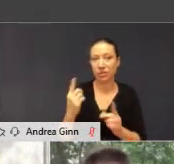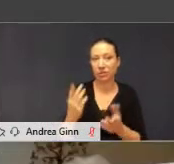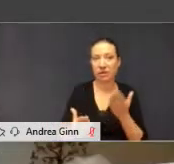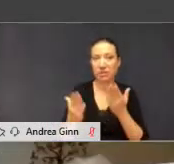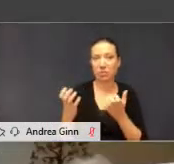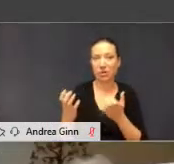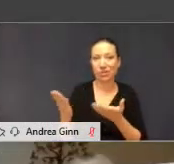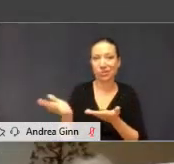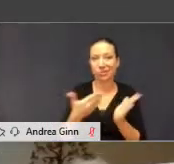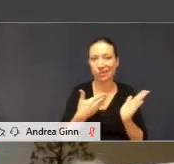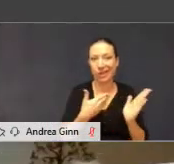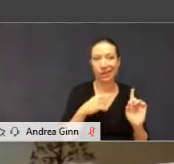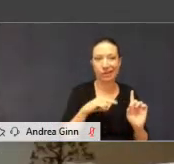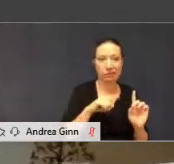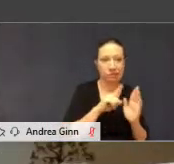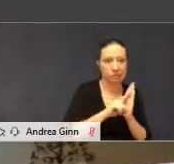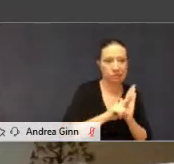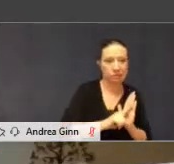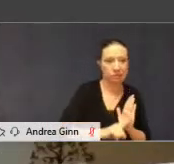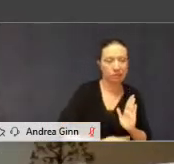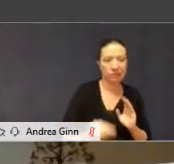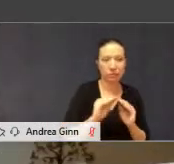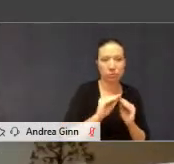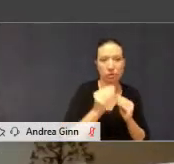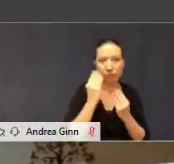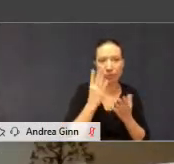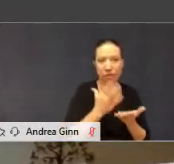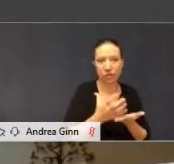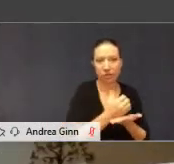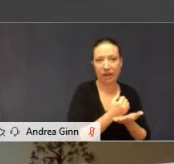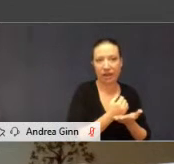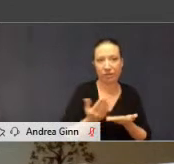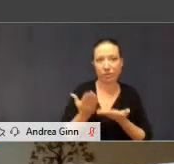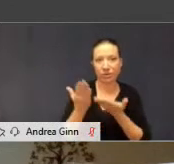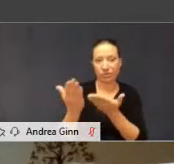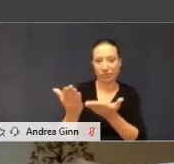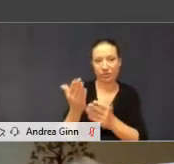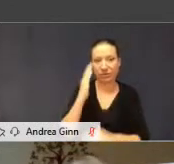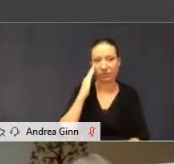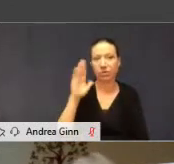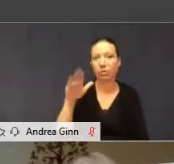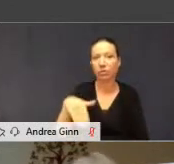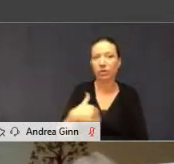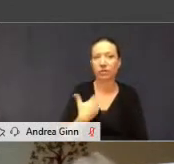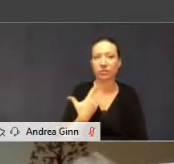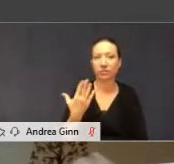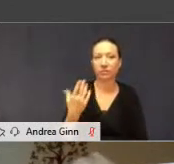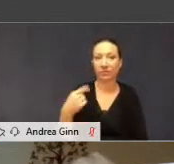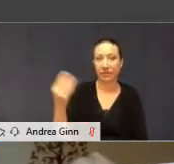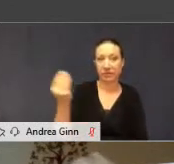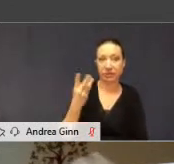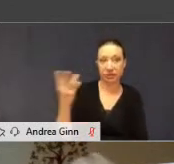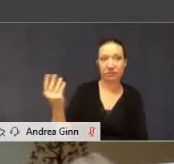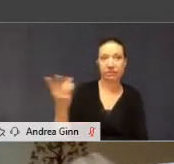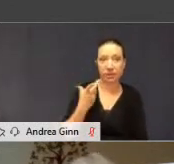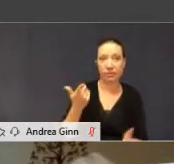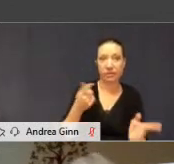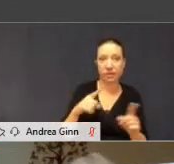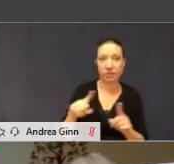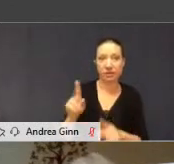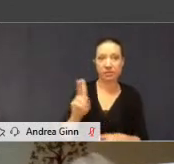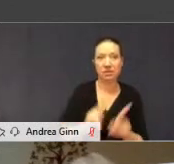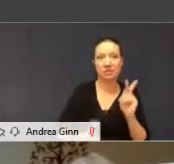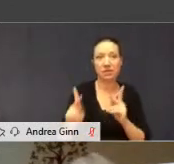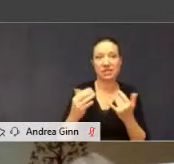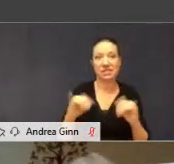more information on. I know that on the updates that I've been being provided, folks are still feeling like